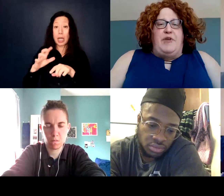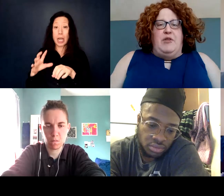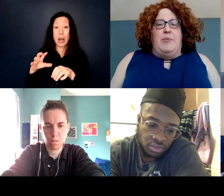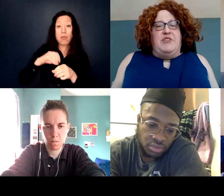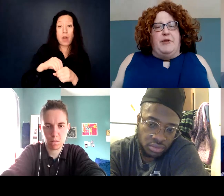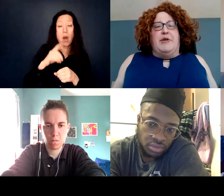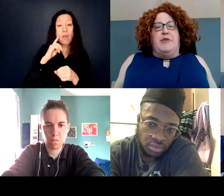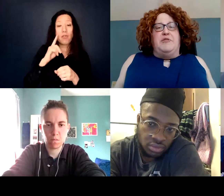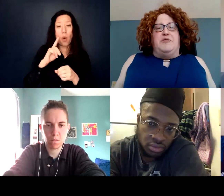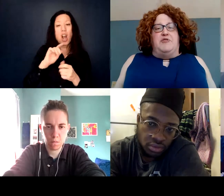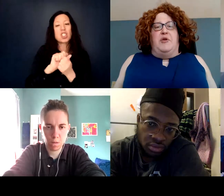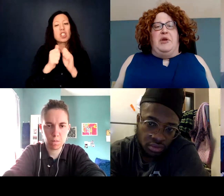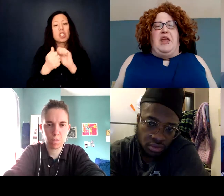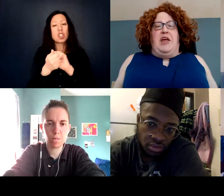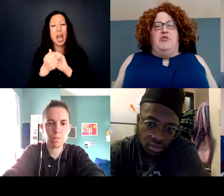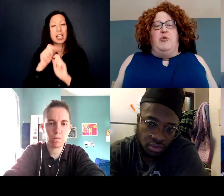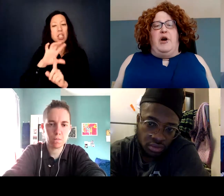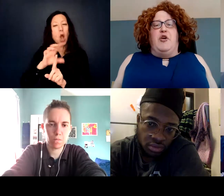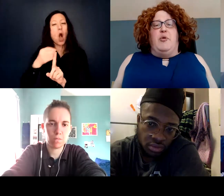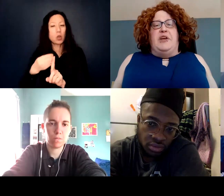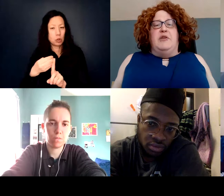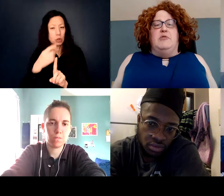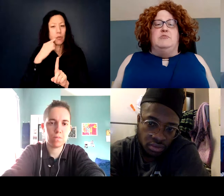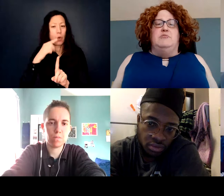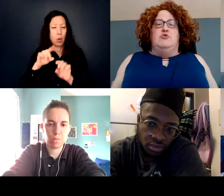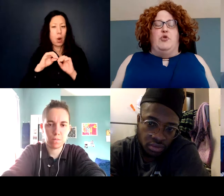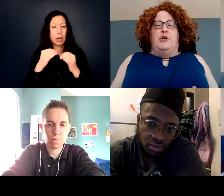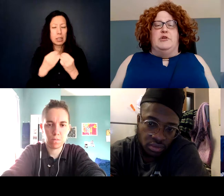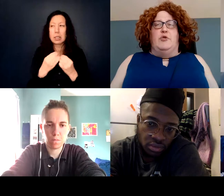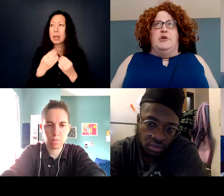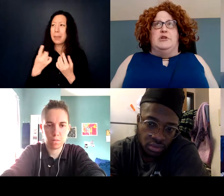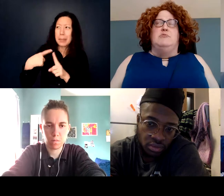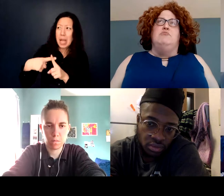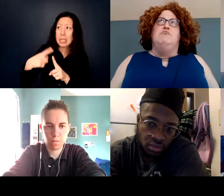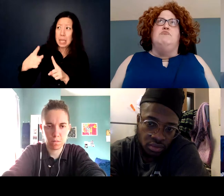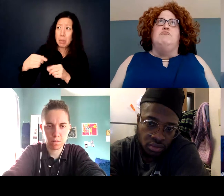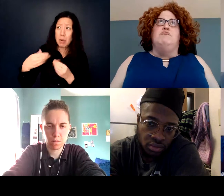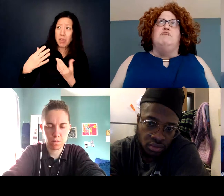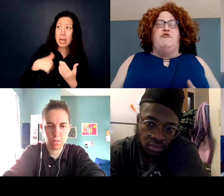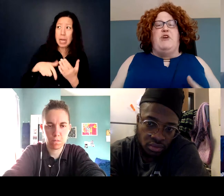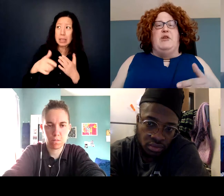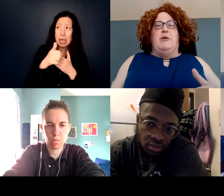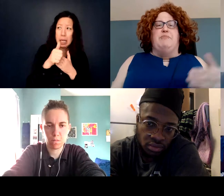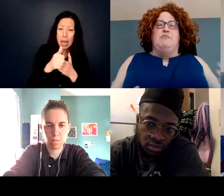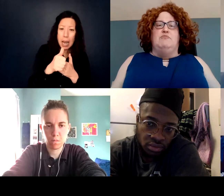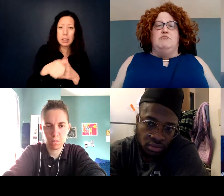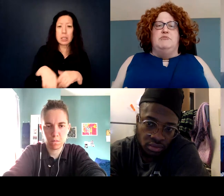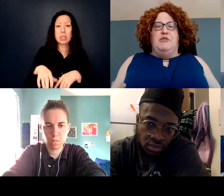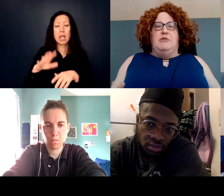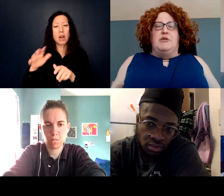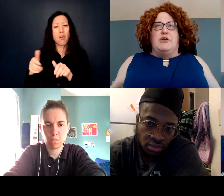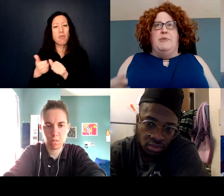guidance or follow-up materials so that we can do ongoing or